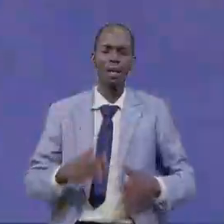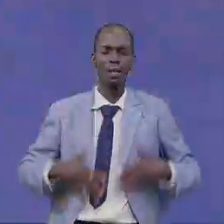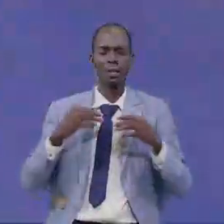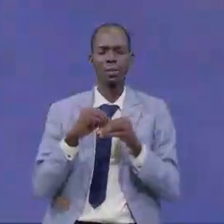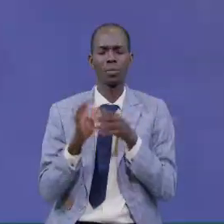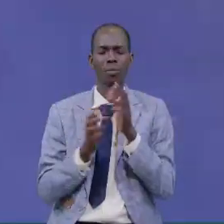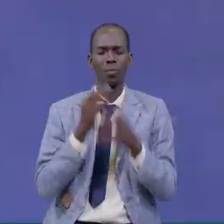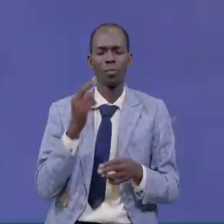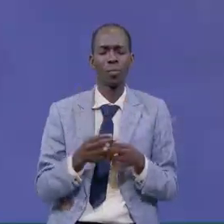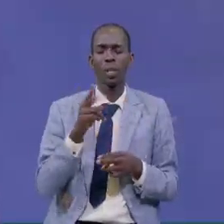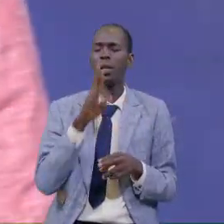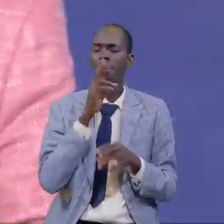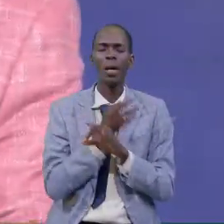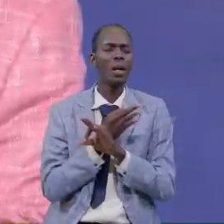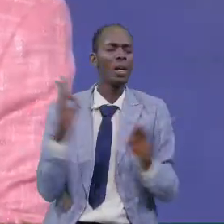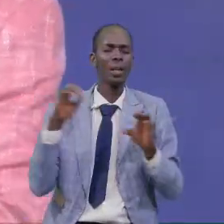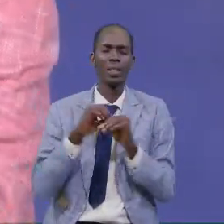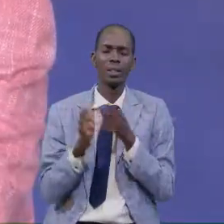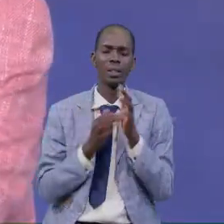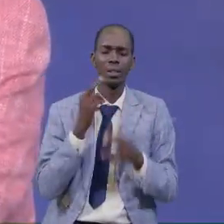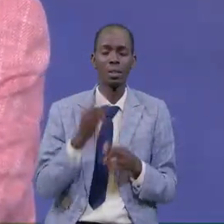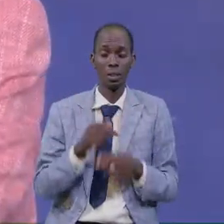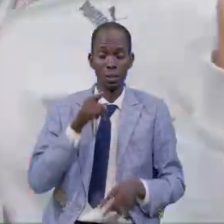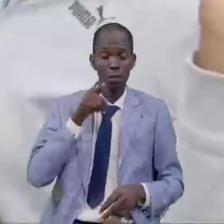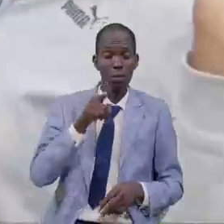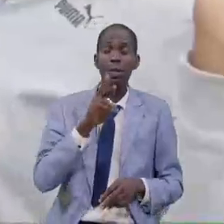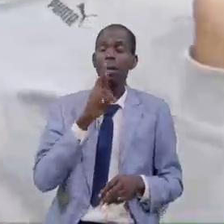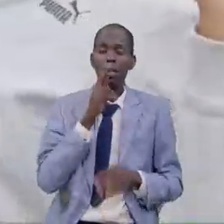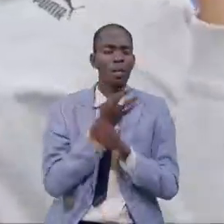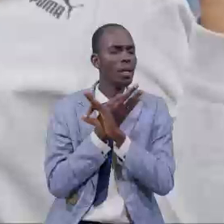free. You are free.